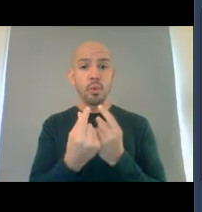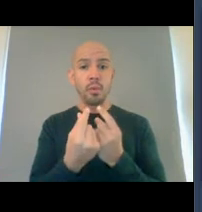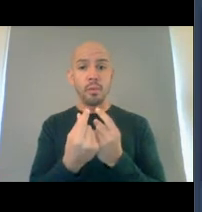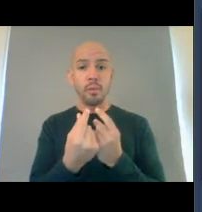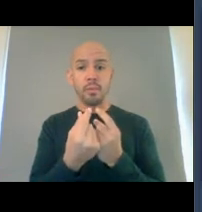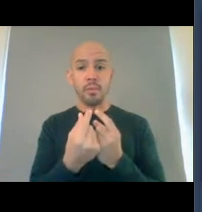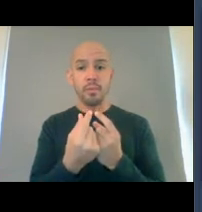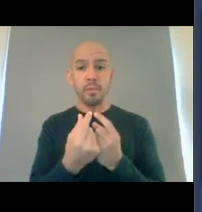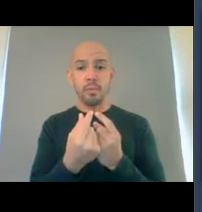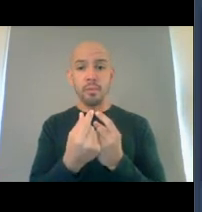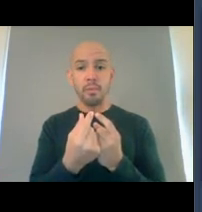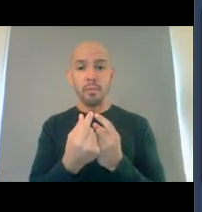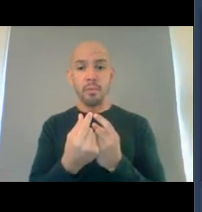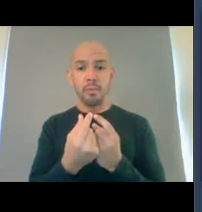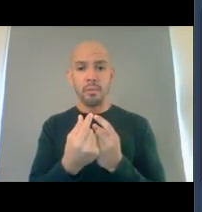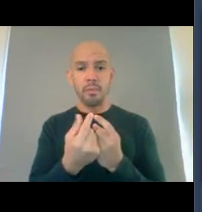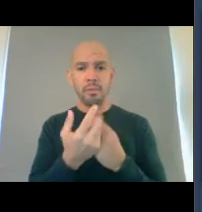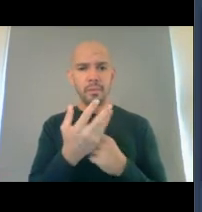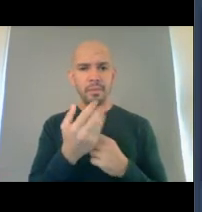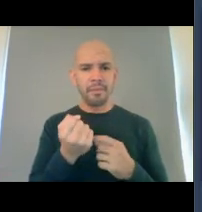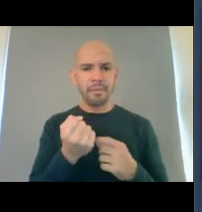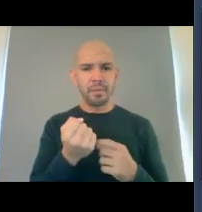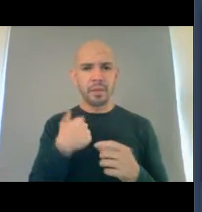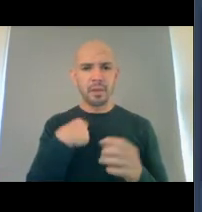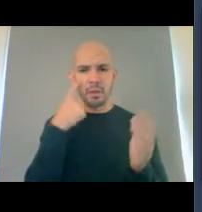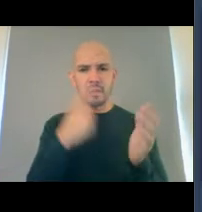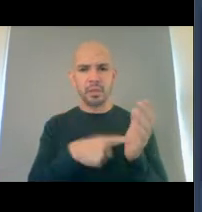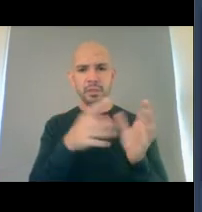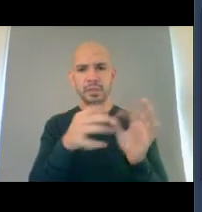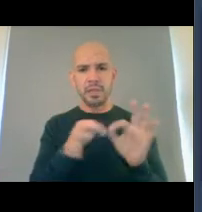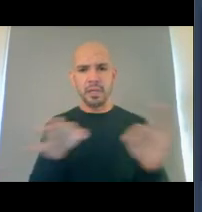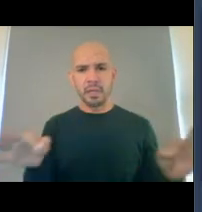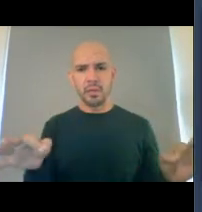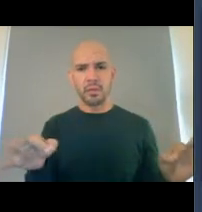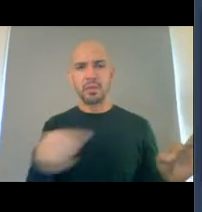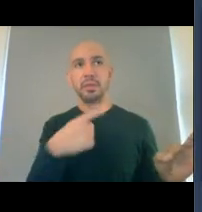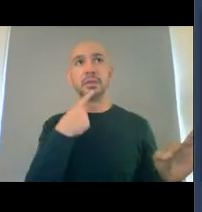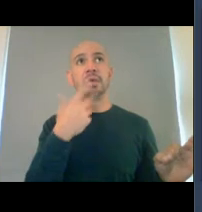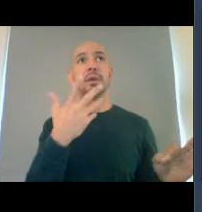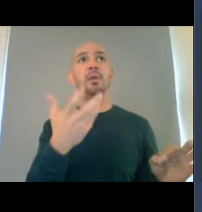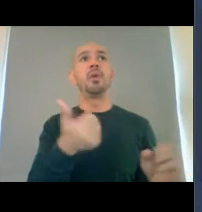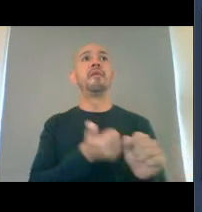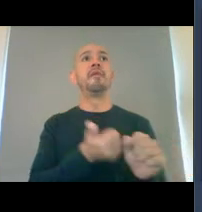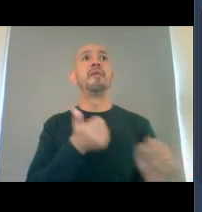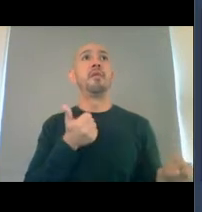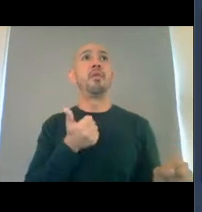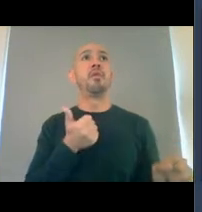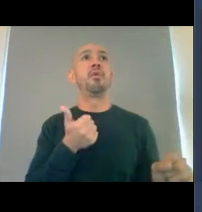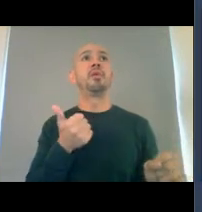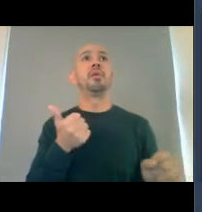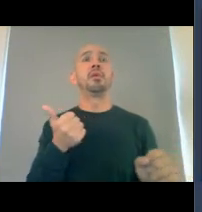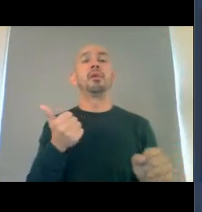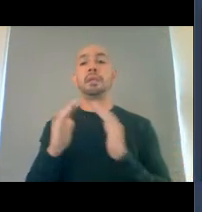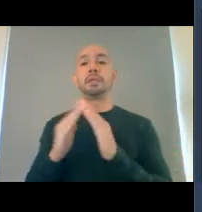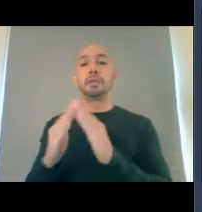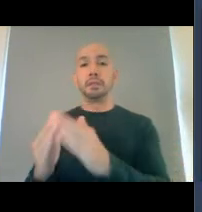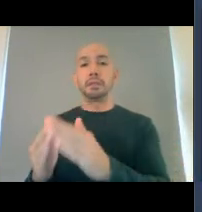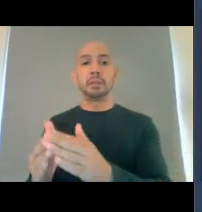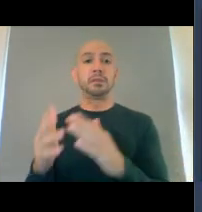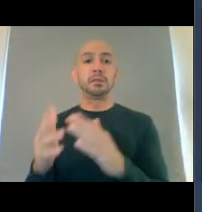language that there's some uh mention of you know wanting to avoid displacement of residents and i think that you know increasing public health